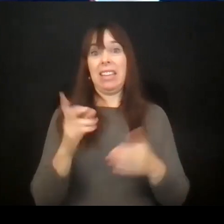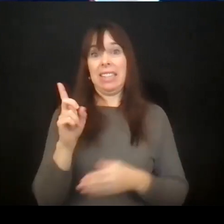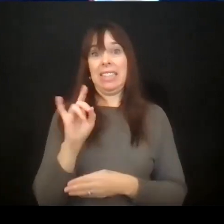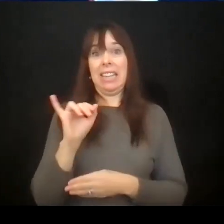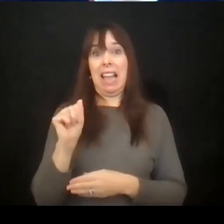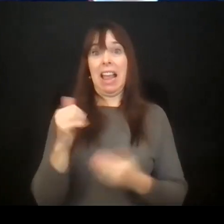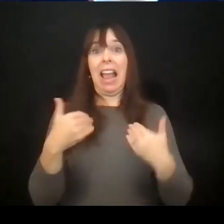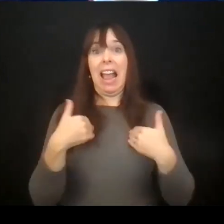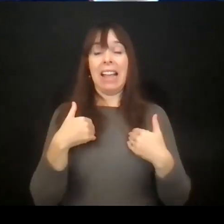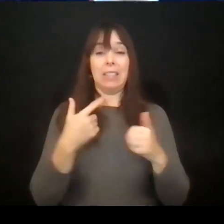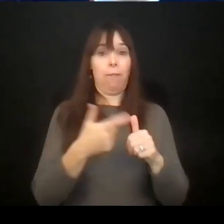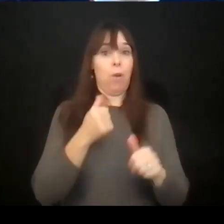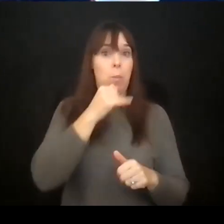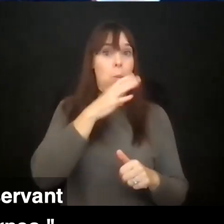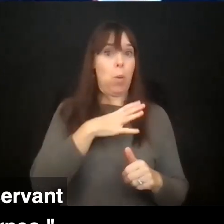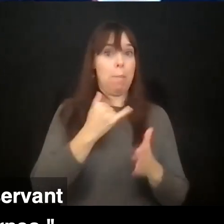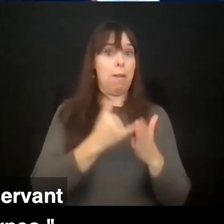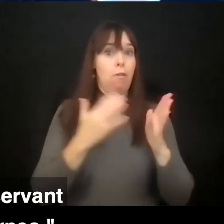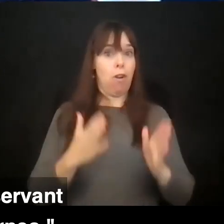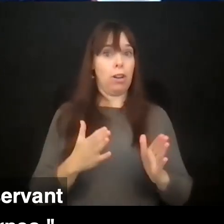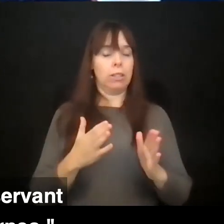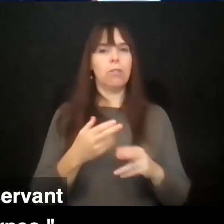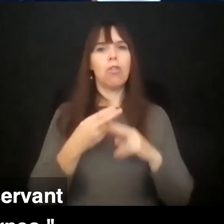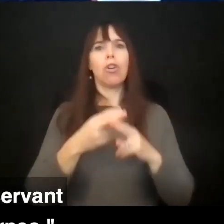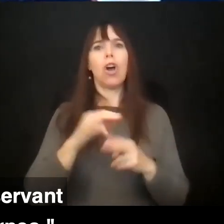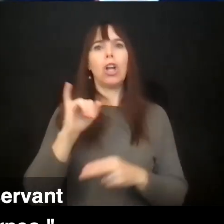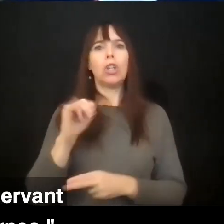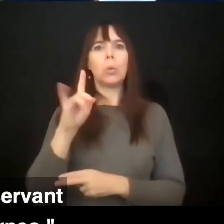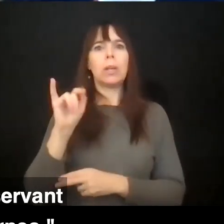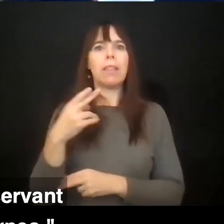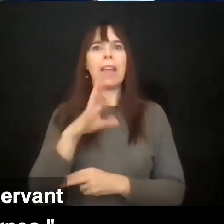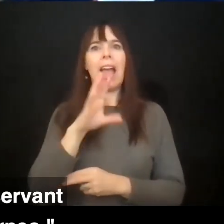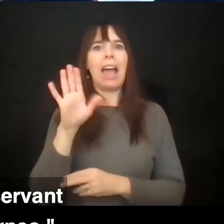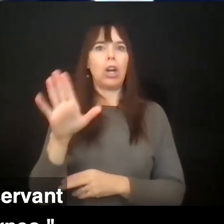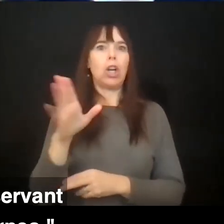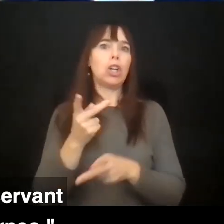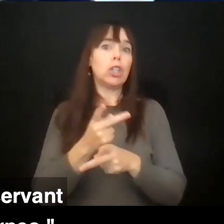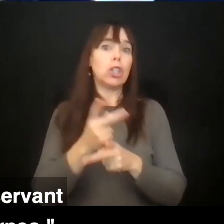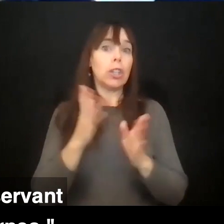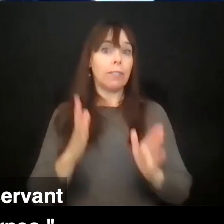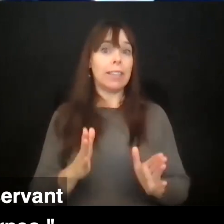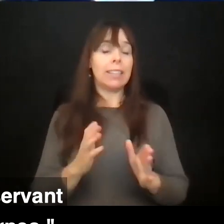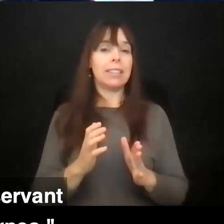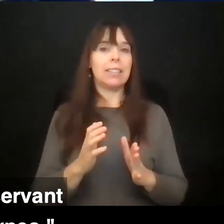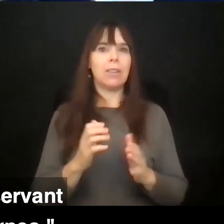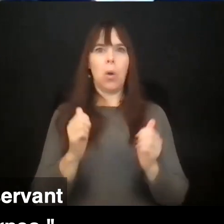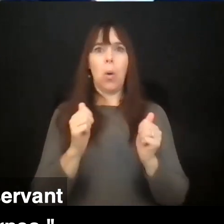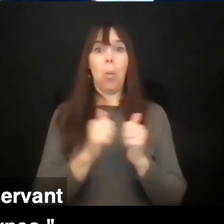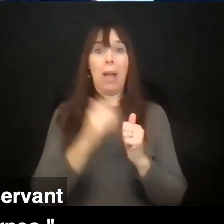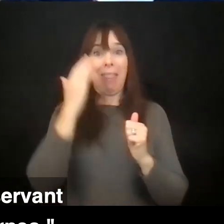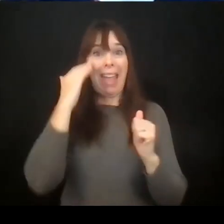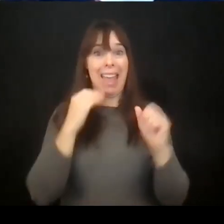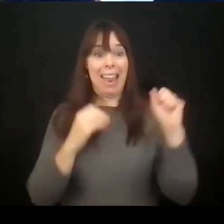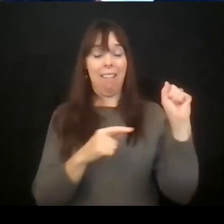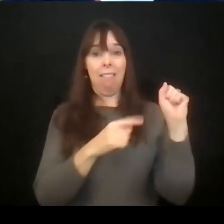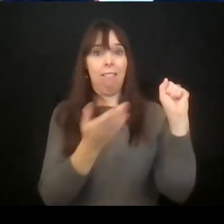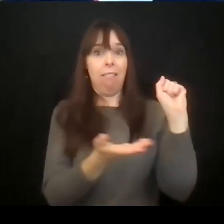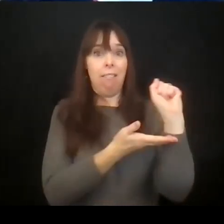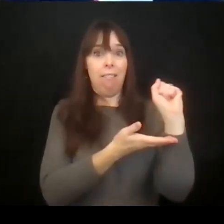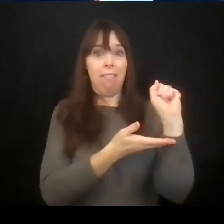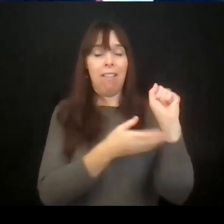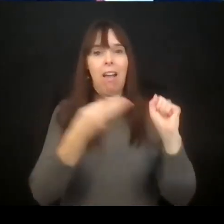by a female artist is Judith and Her Manservant with the head of